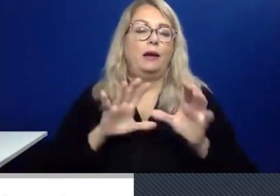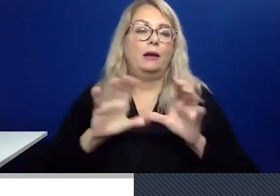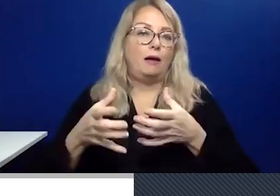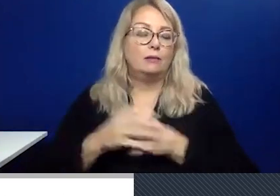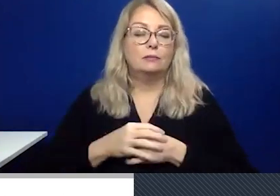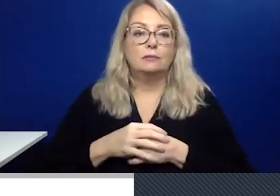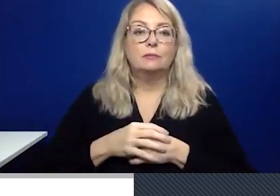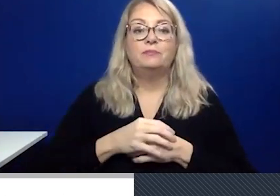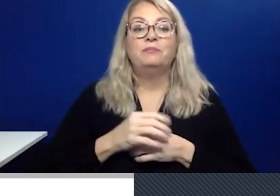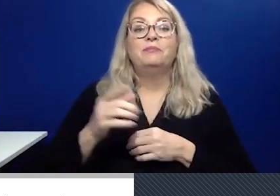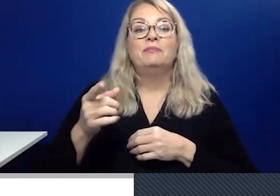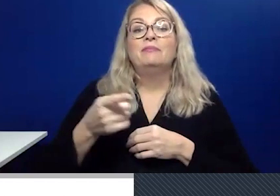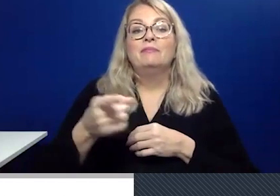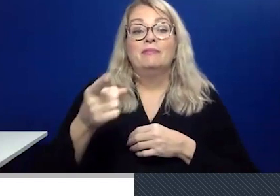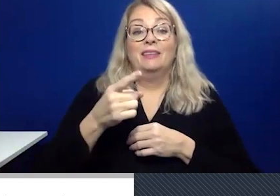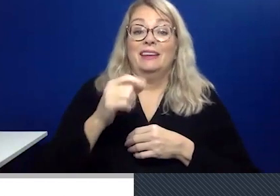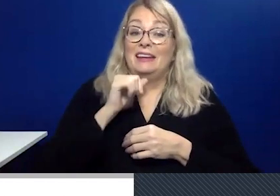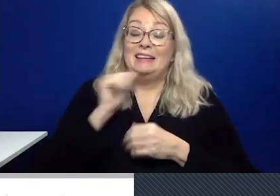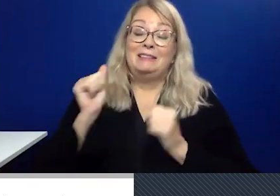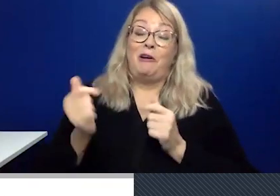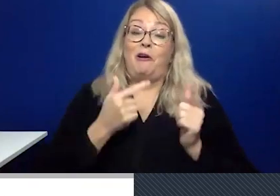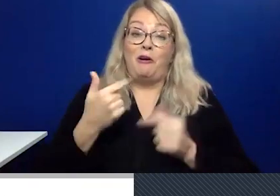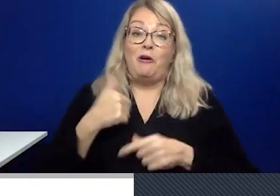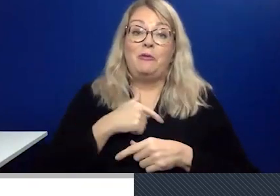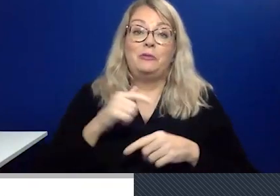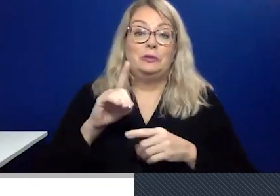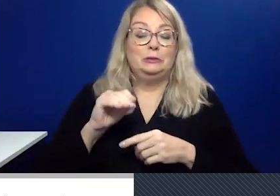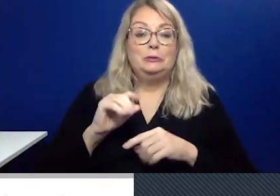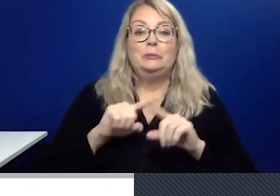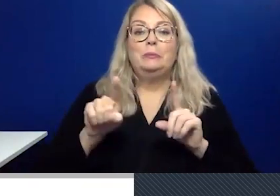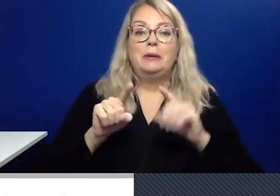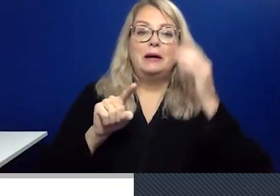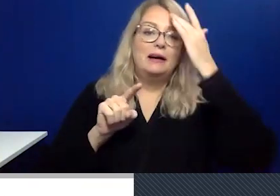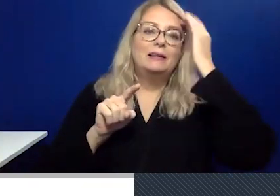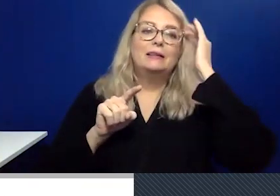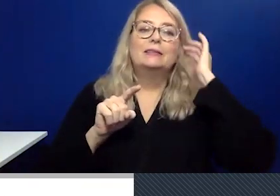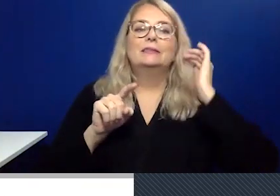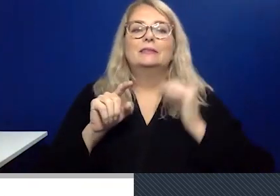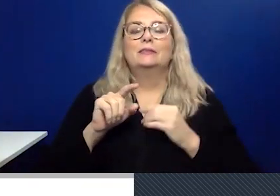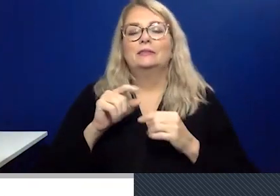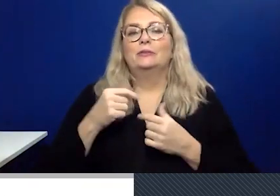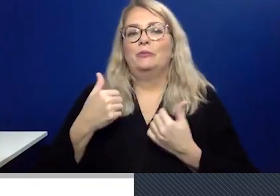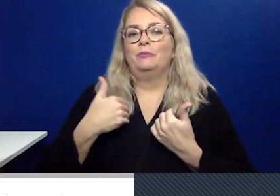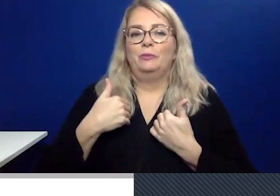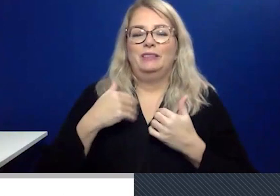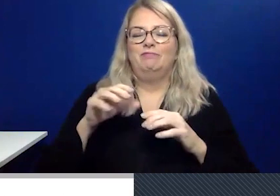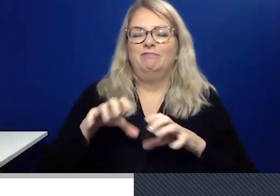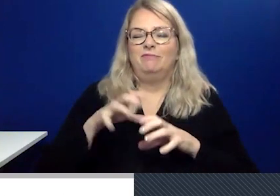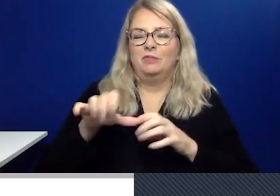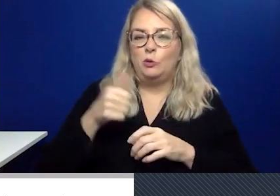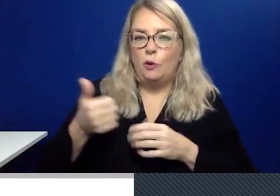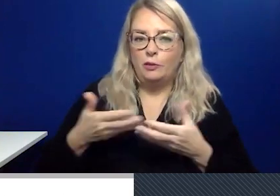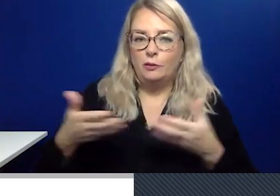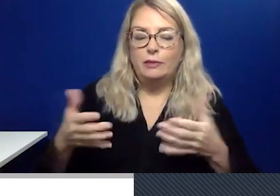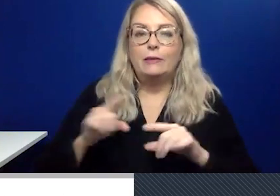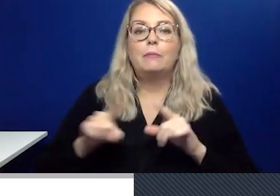do, this is not actually all that we do. There's been other sites we've done in the past and outreach too. We want to onboard